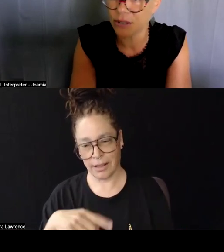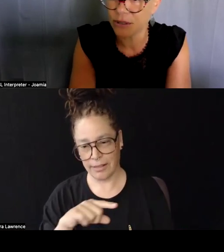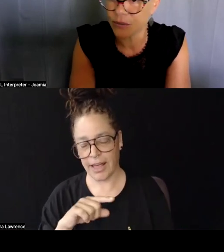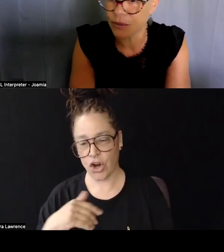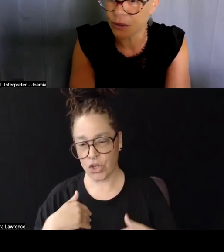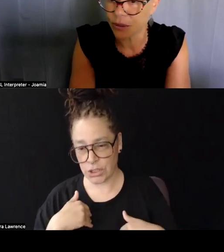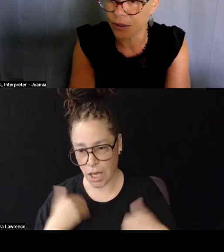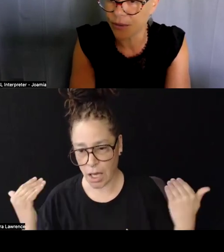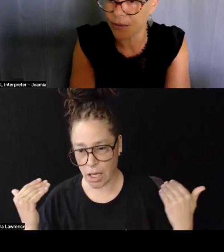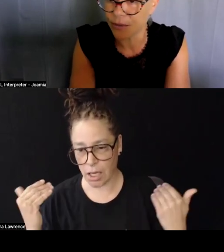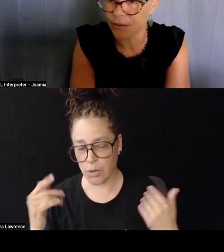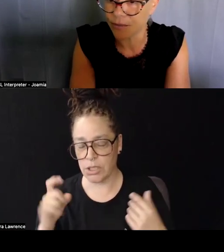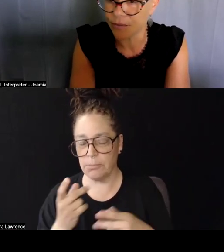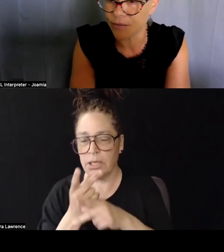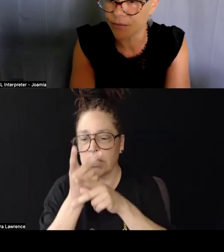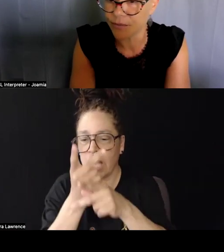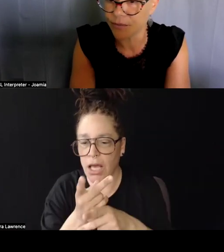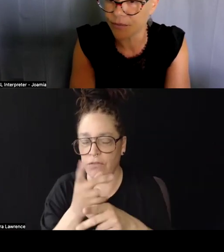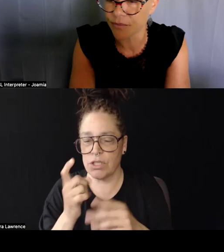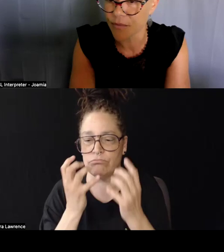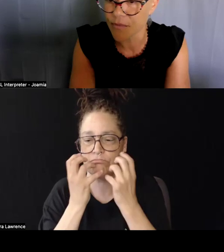frustration or